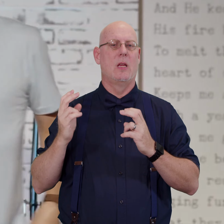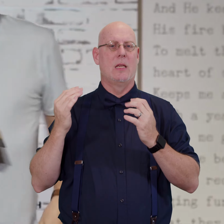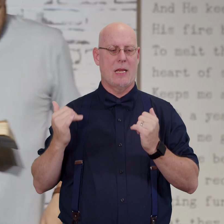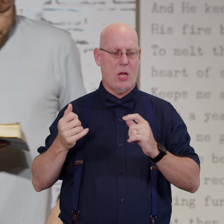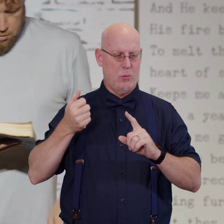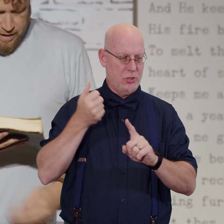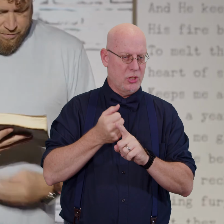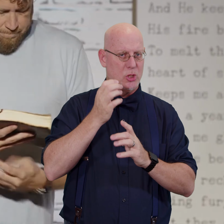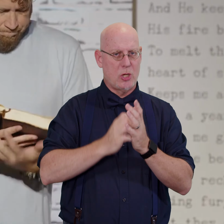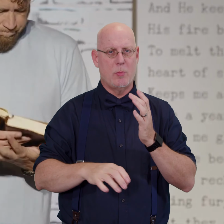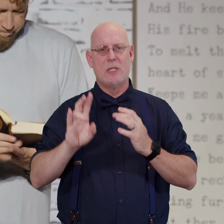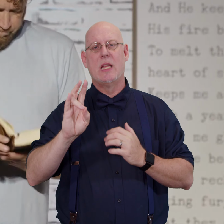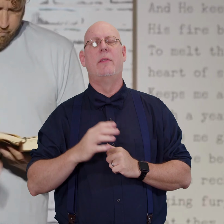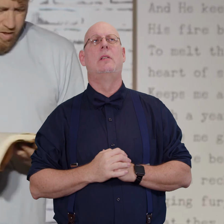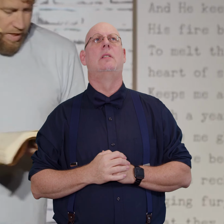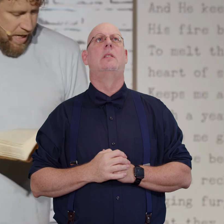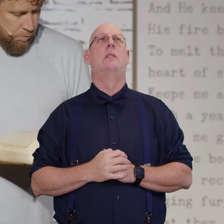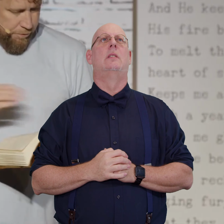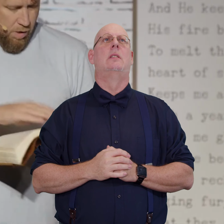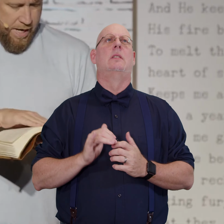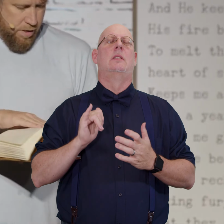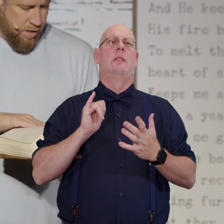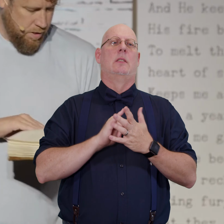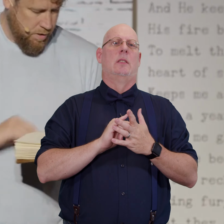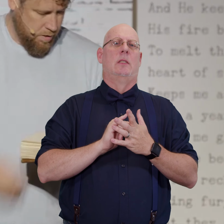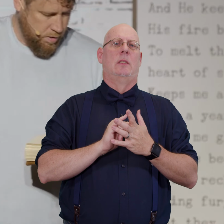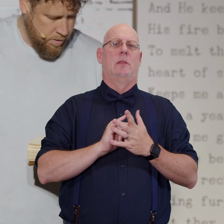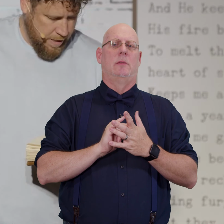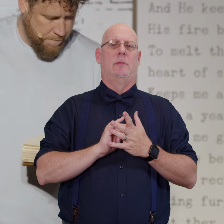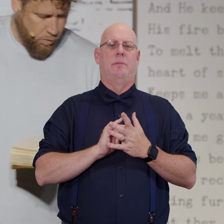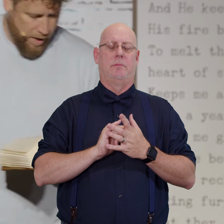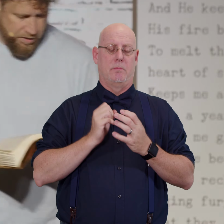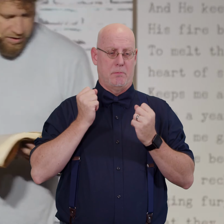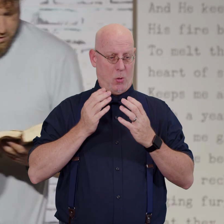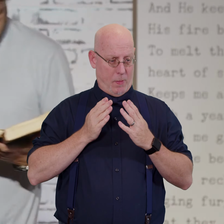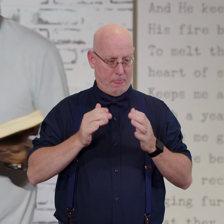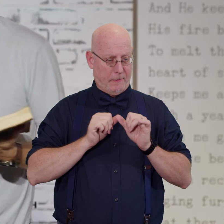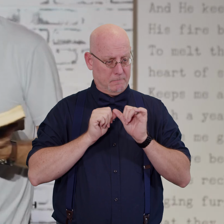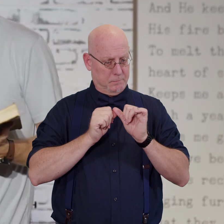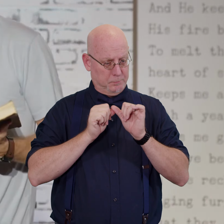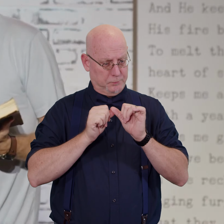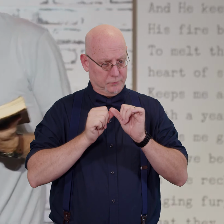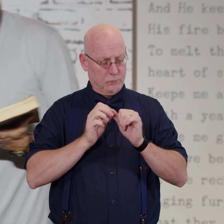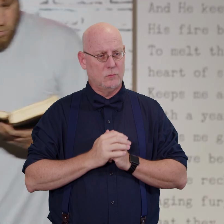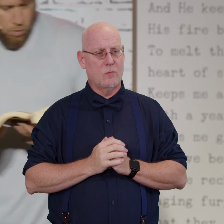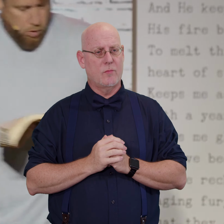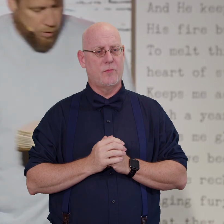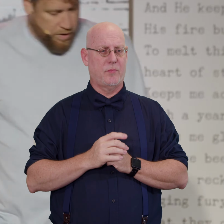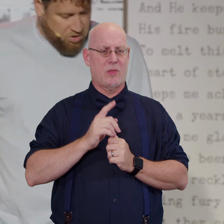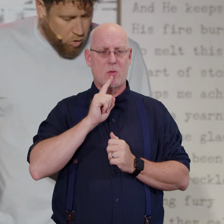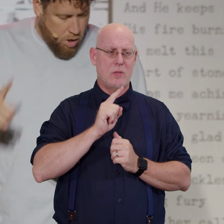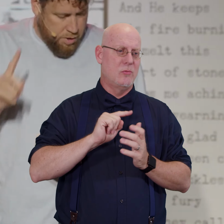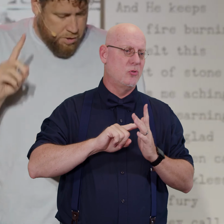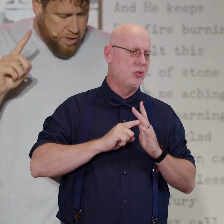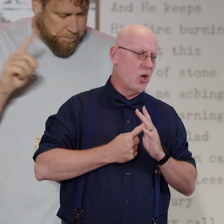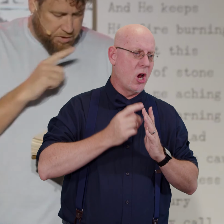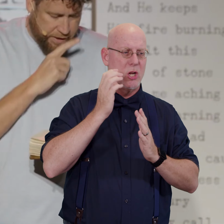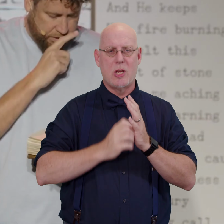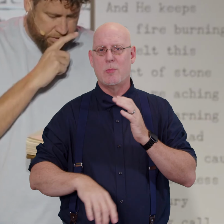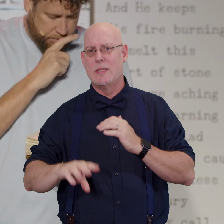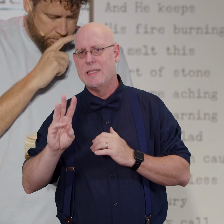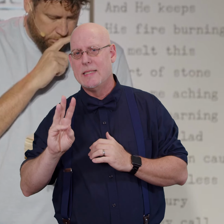now we come to chapter 7, and that refrain in many ways continues. We're really going to start in